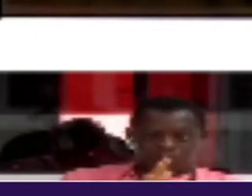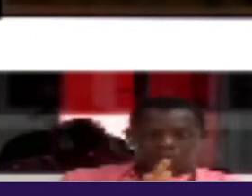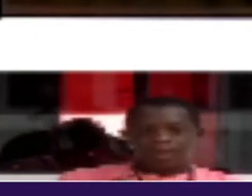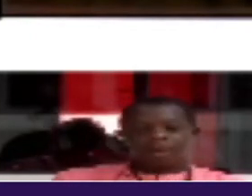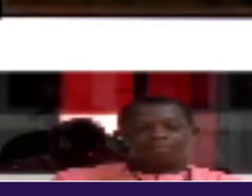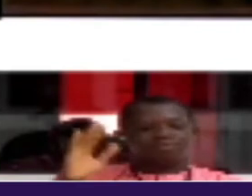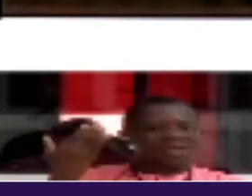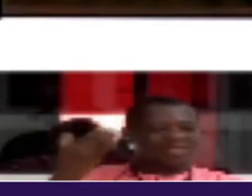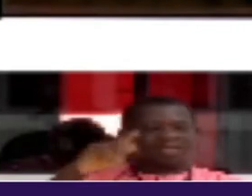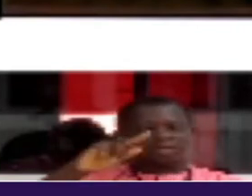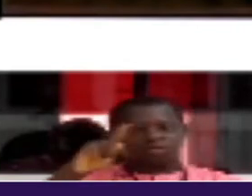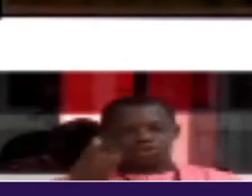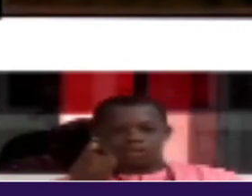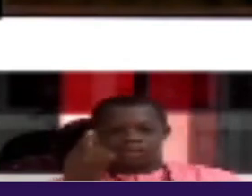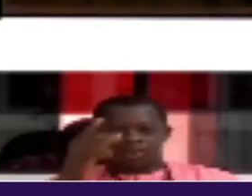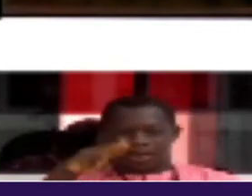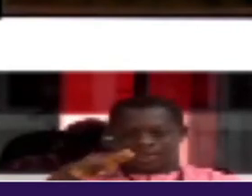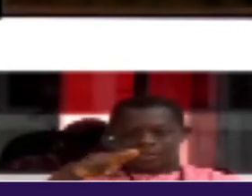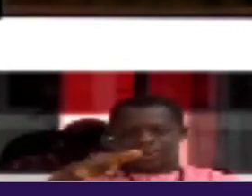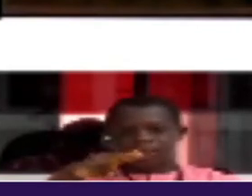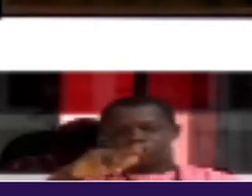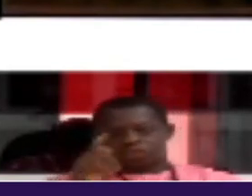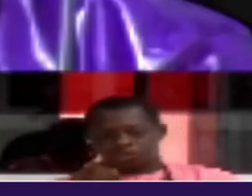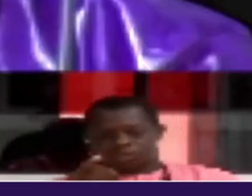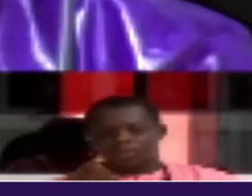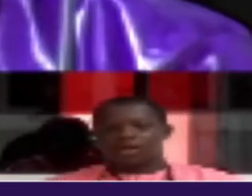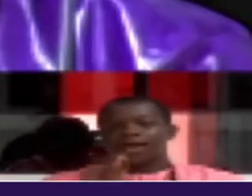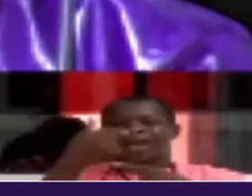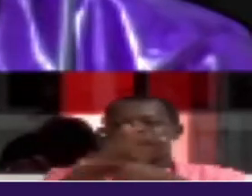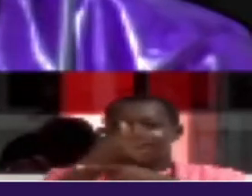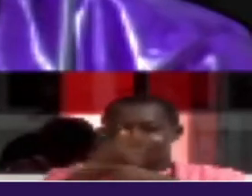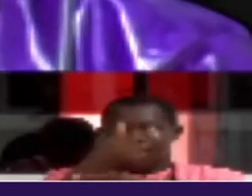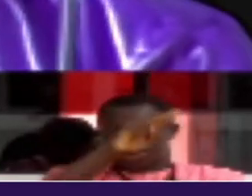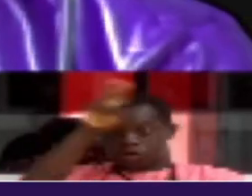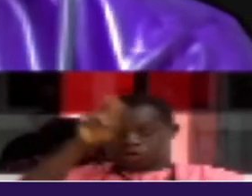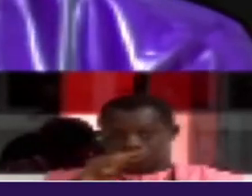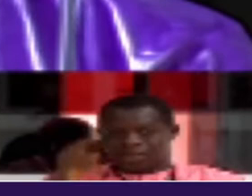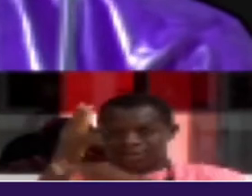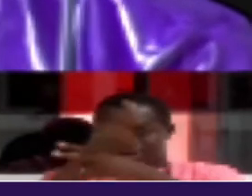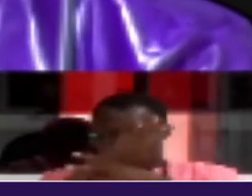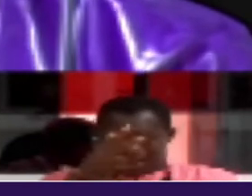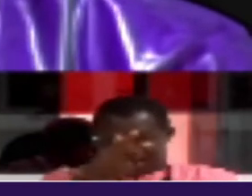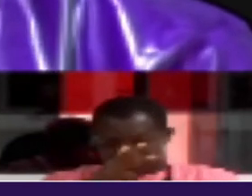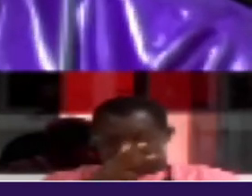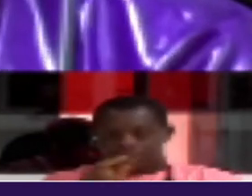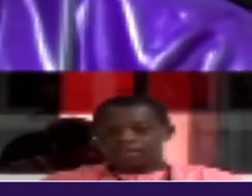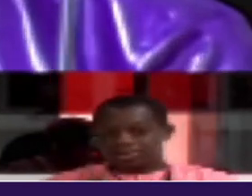Biden GNG, Gambia National Guard. Oh, can you tell